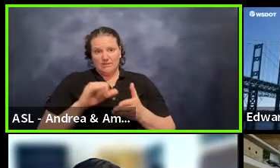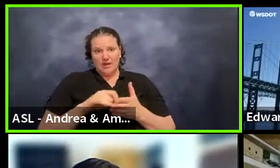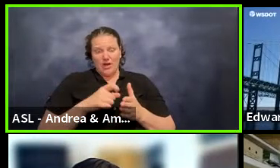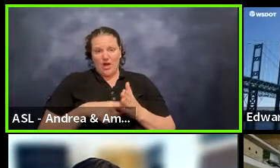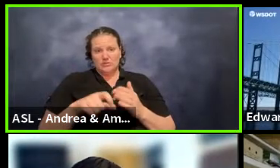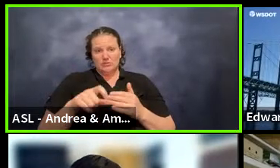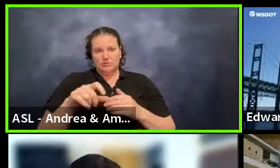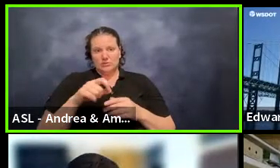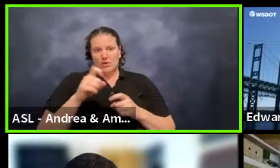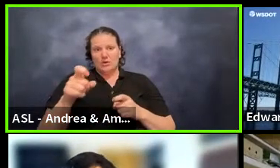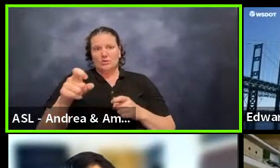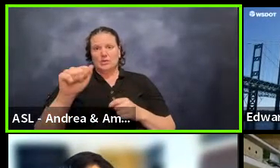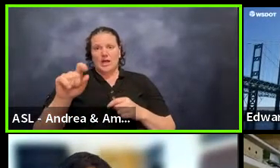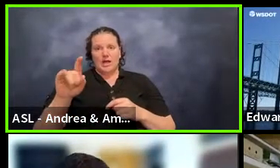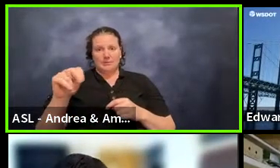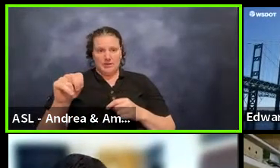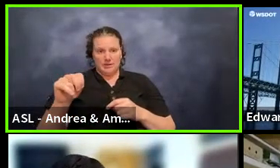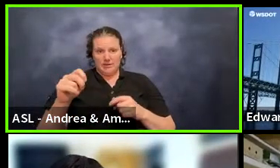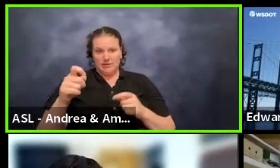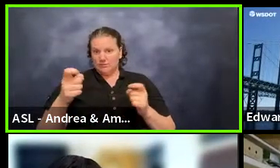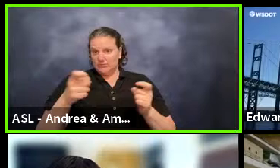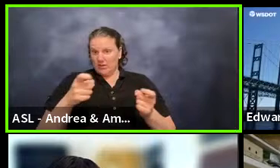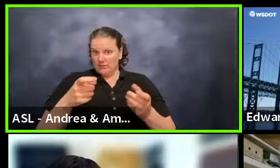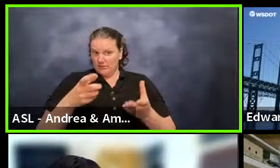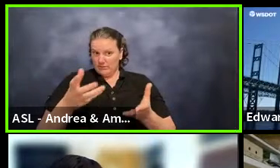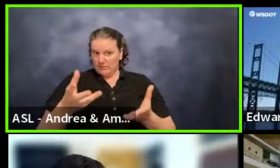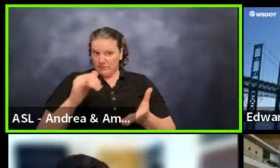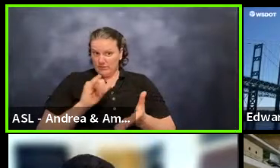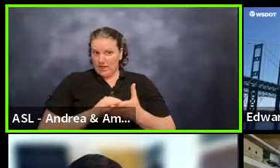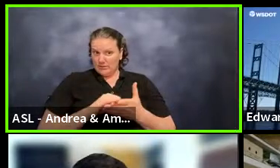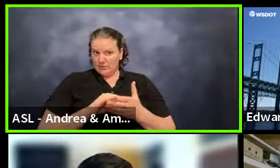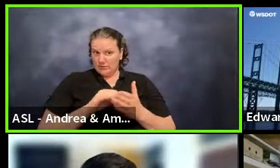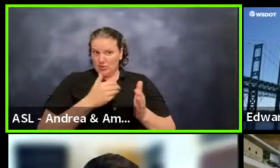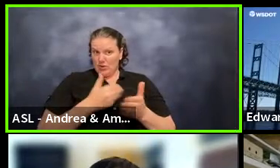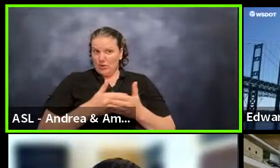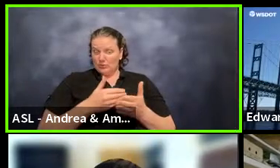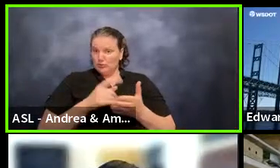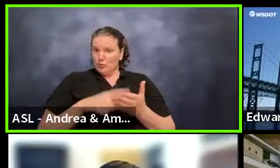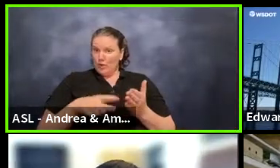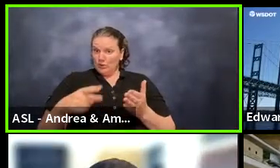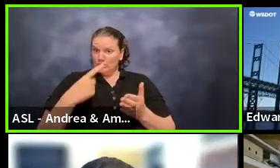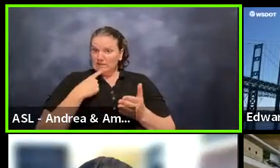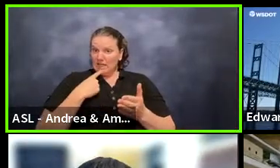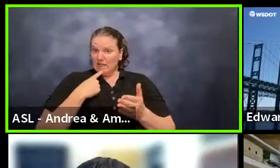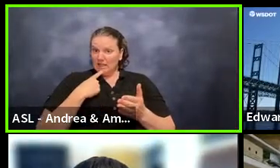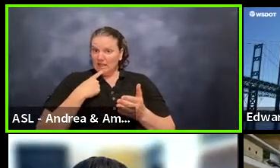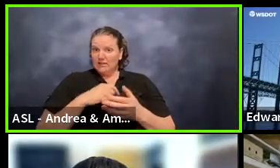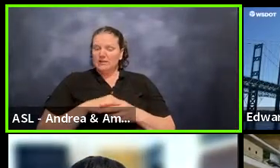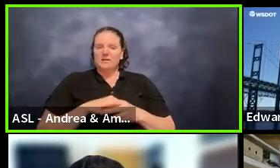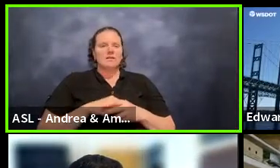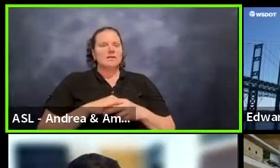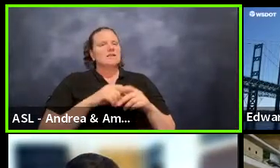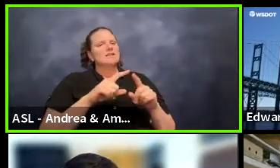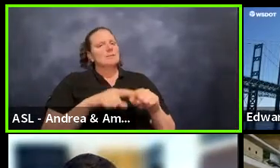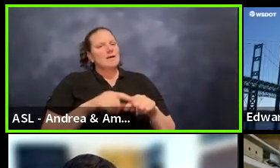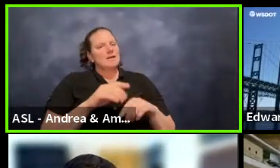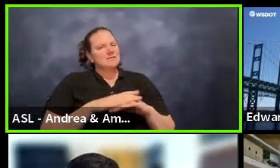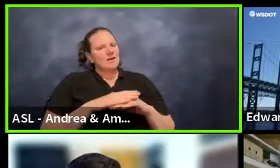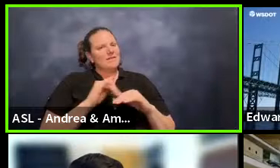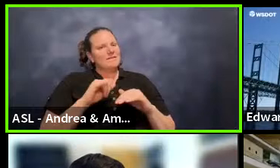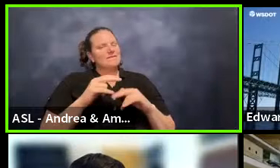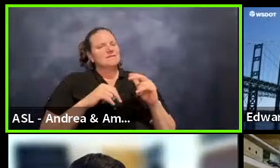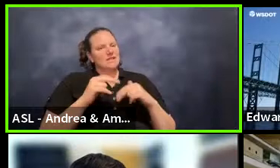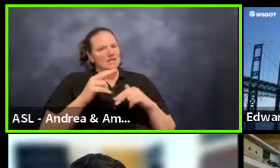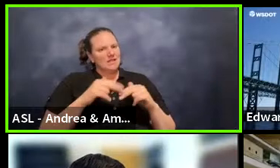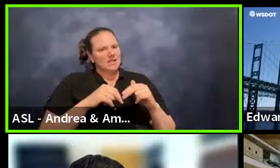goes to the administrative costs. And I'm wondering if that's close to what you're dealing with. It depends on the facility, and